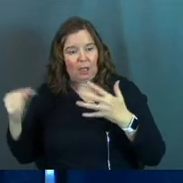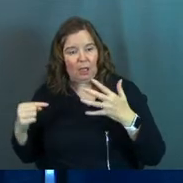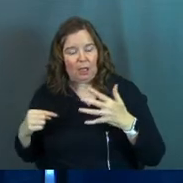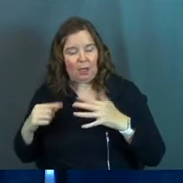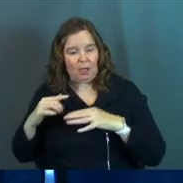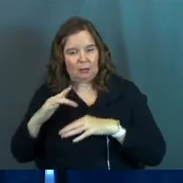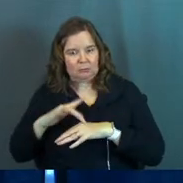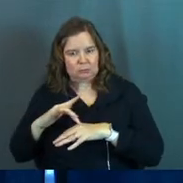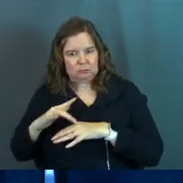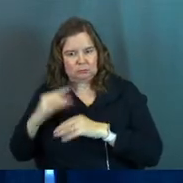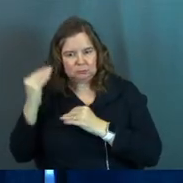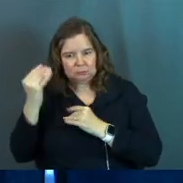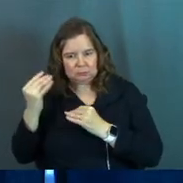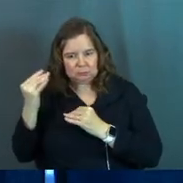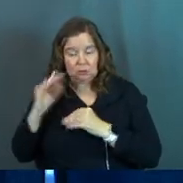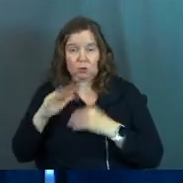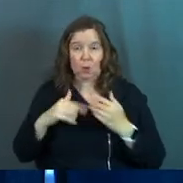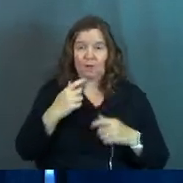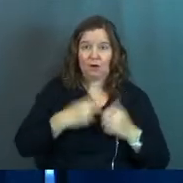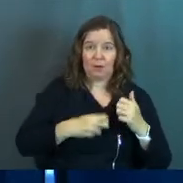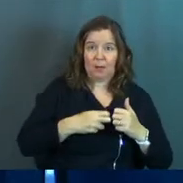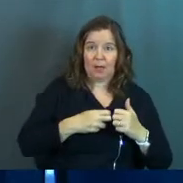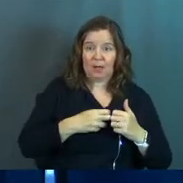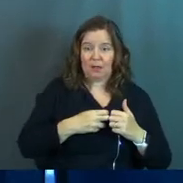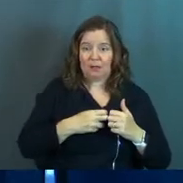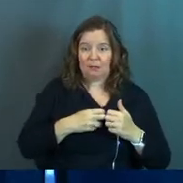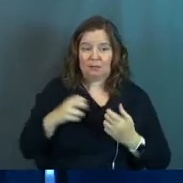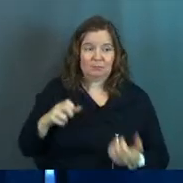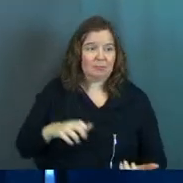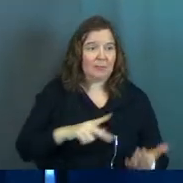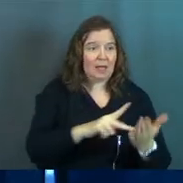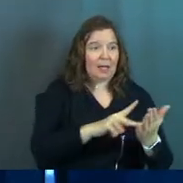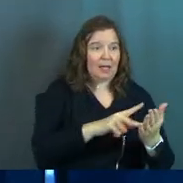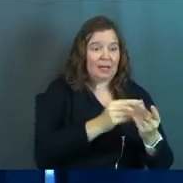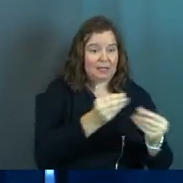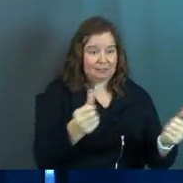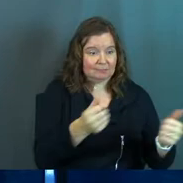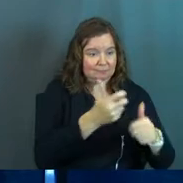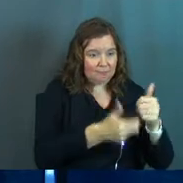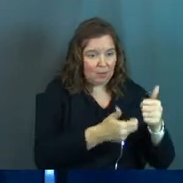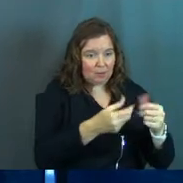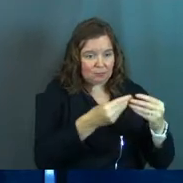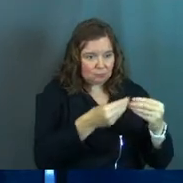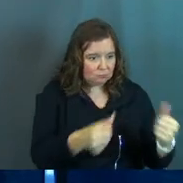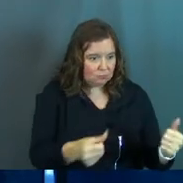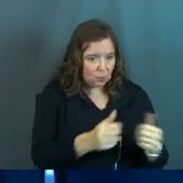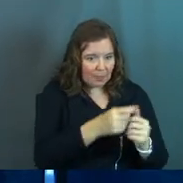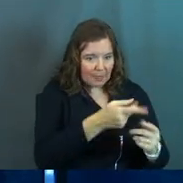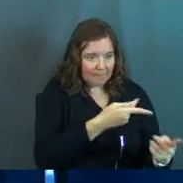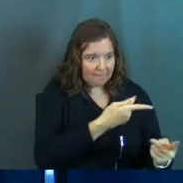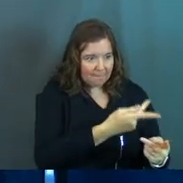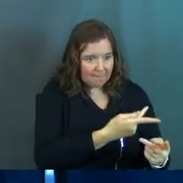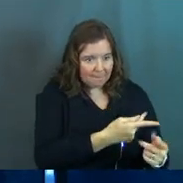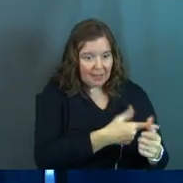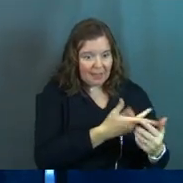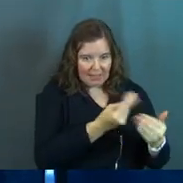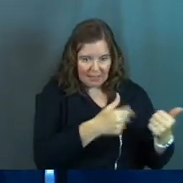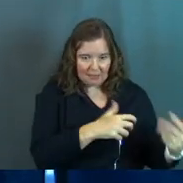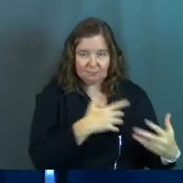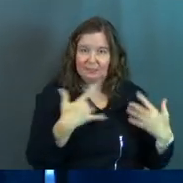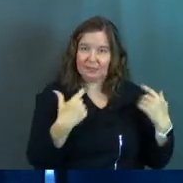And the problem is that she took all of her issues back to poor Dwayne, and she dealt with all the issues with poor Dwayne, and they